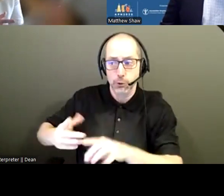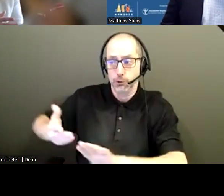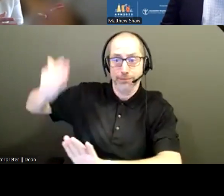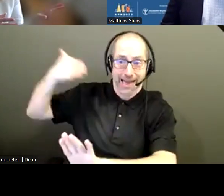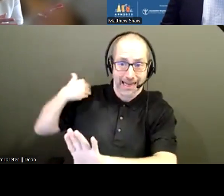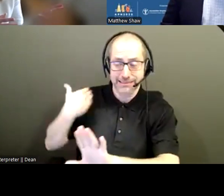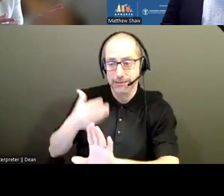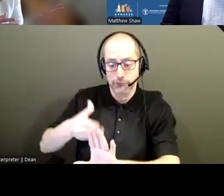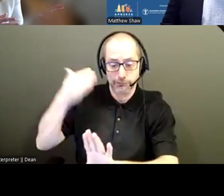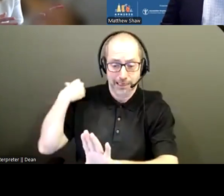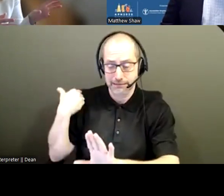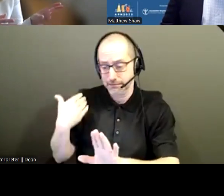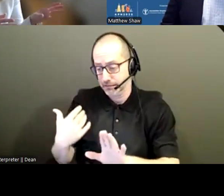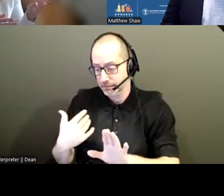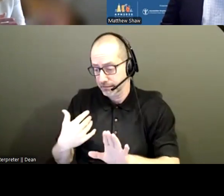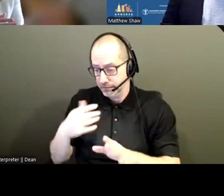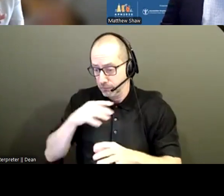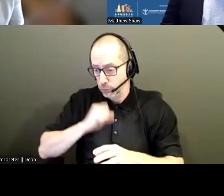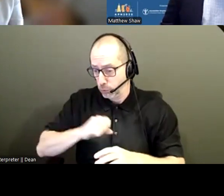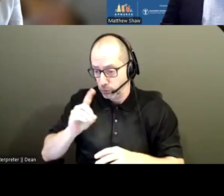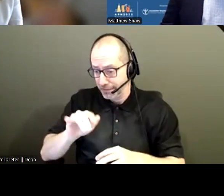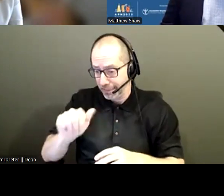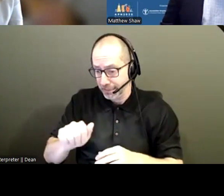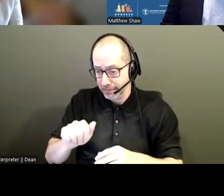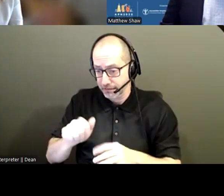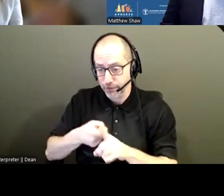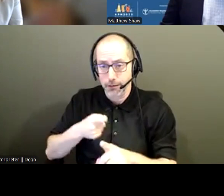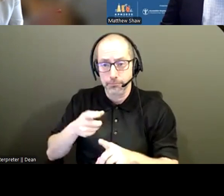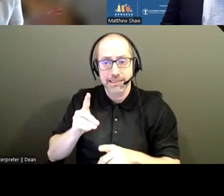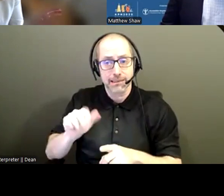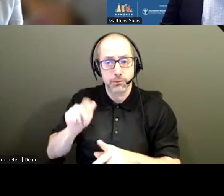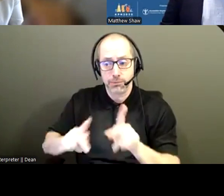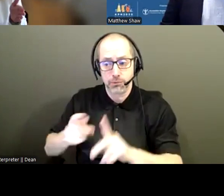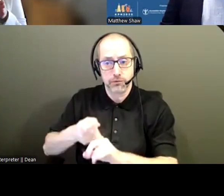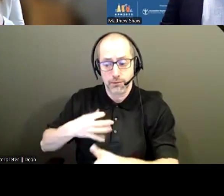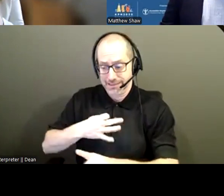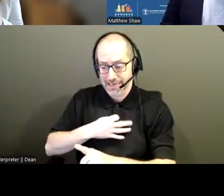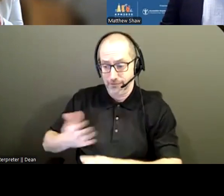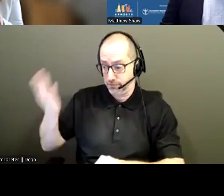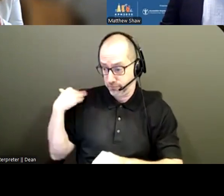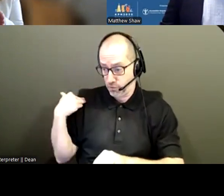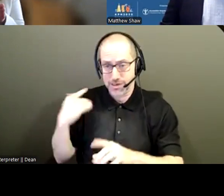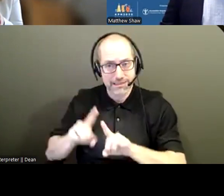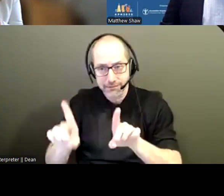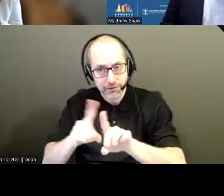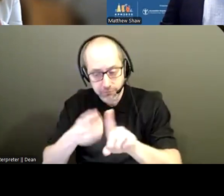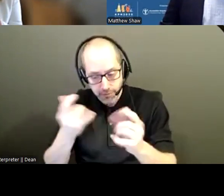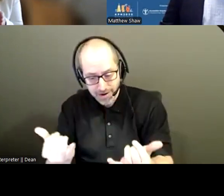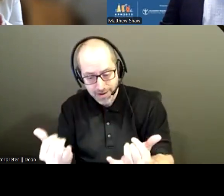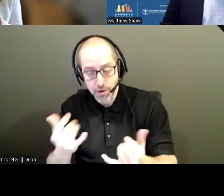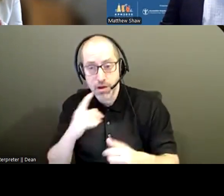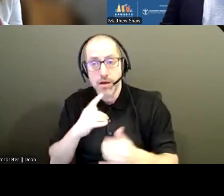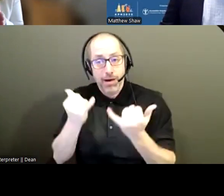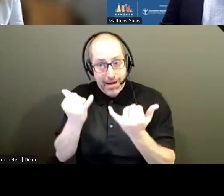on persons with disabilities at the firm before will be different from now. But at least now we know the data we